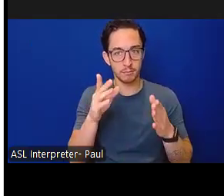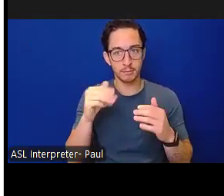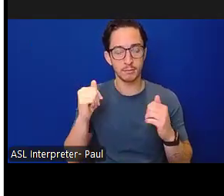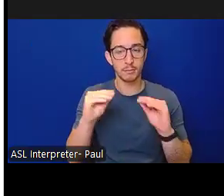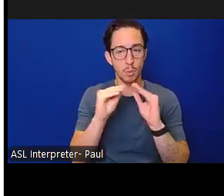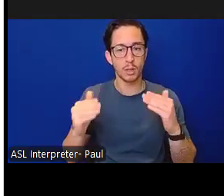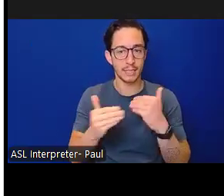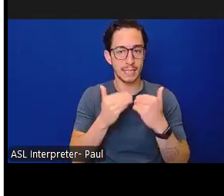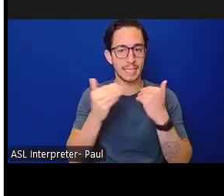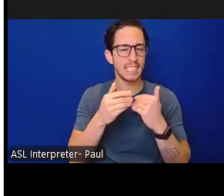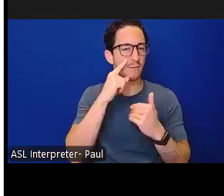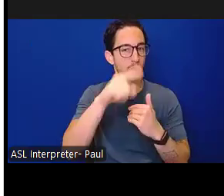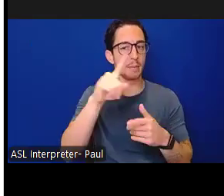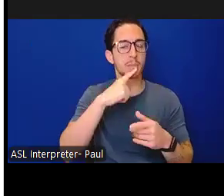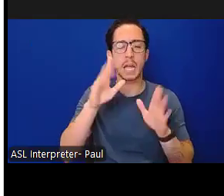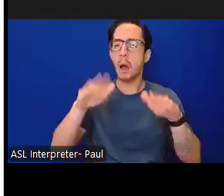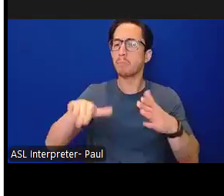for them to excuse.